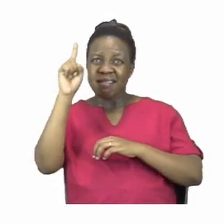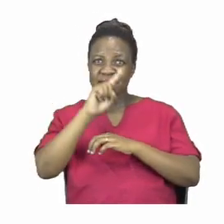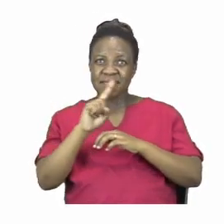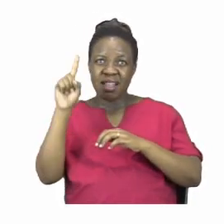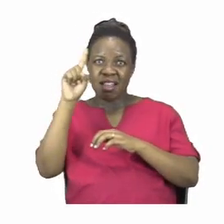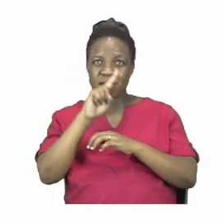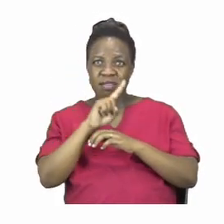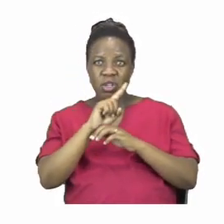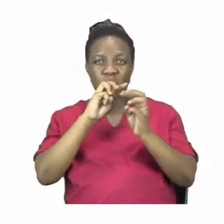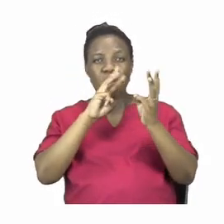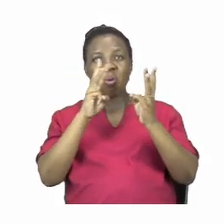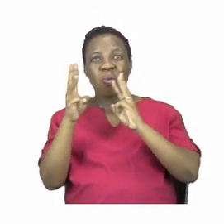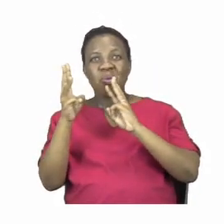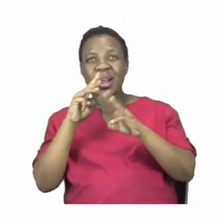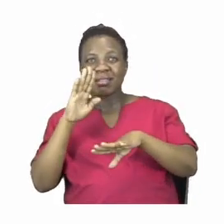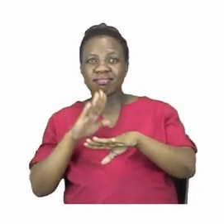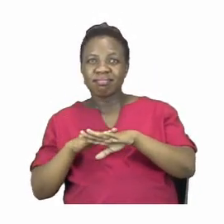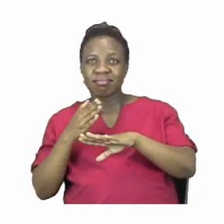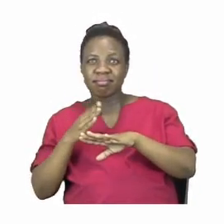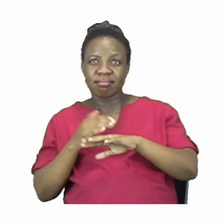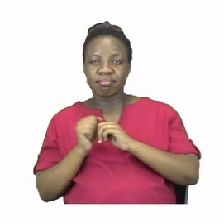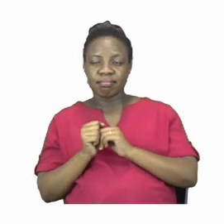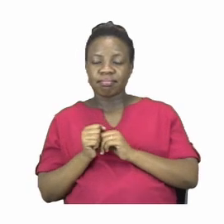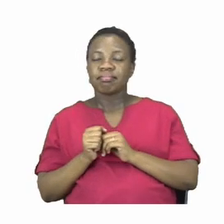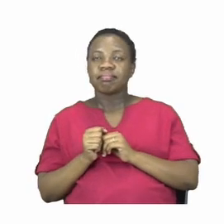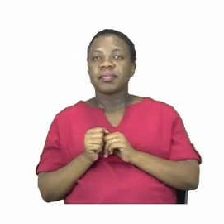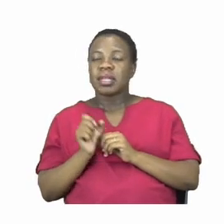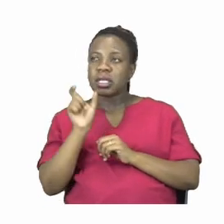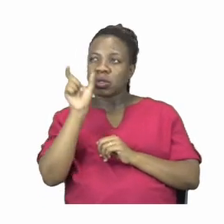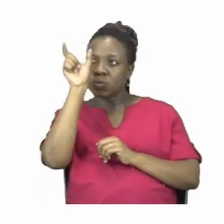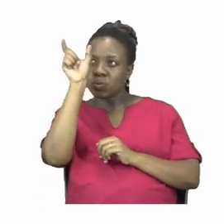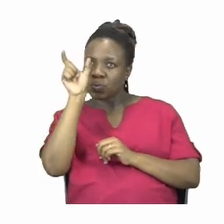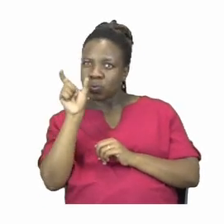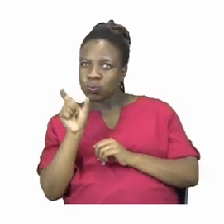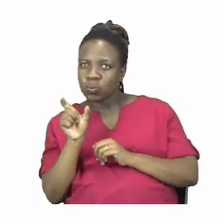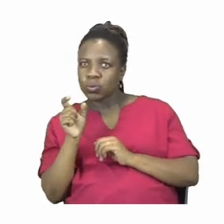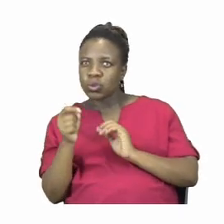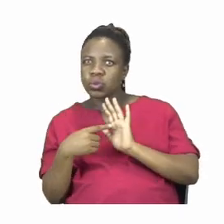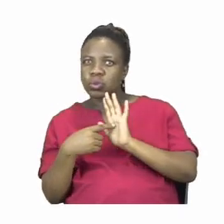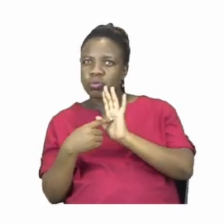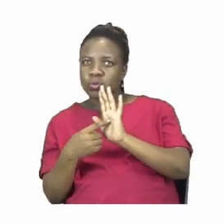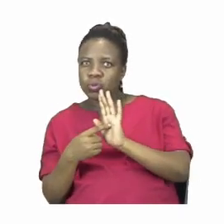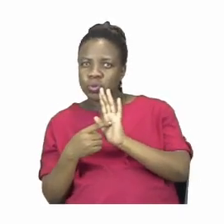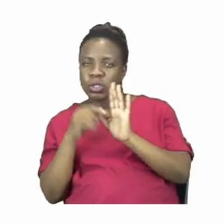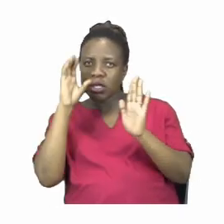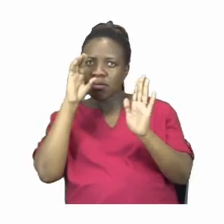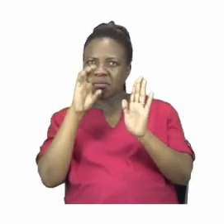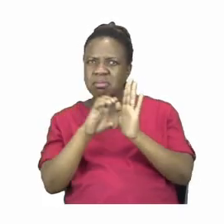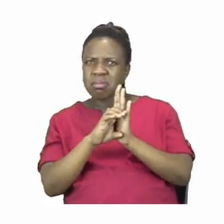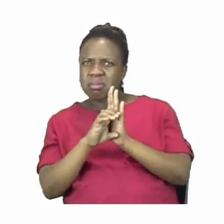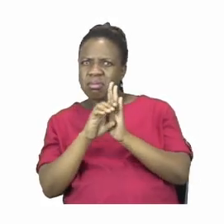next to it you have your key that shows us what each picture means. Let's look at the